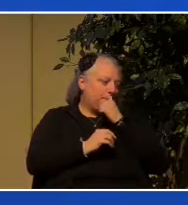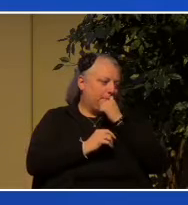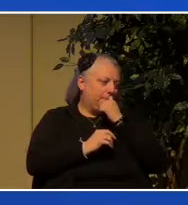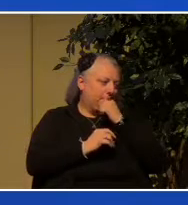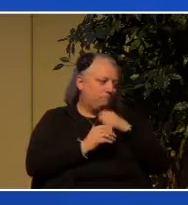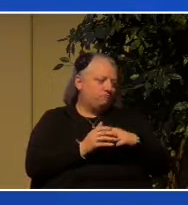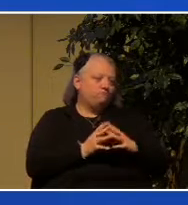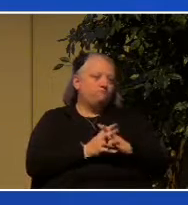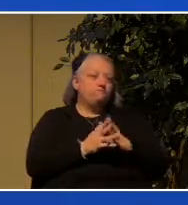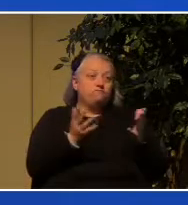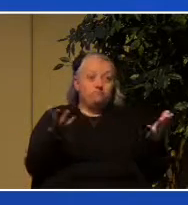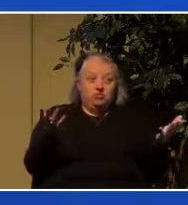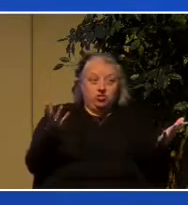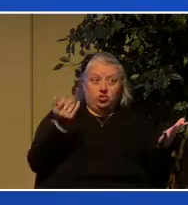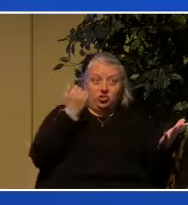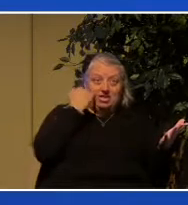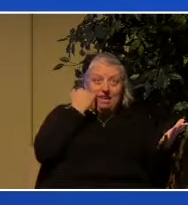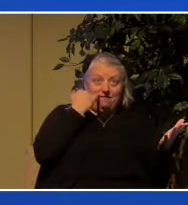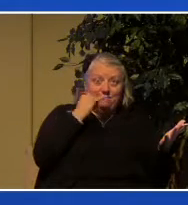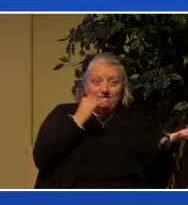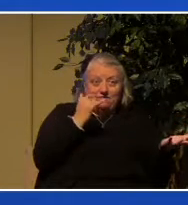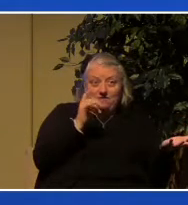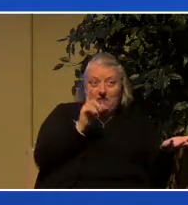you know if you ever get a preacher at my funeral